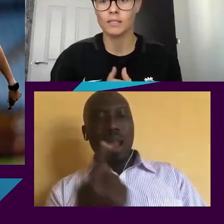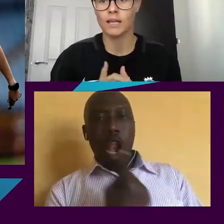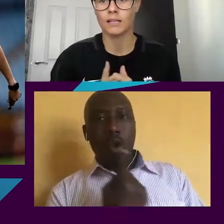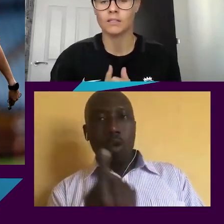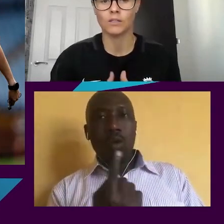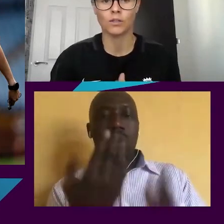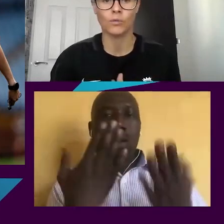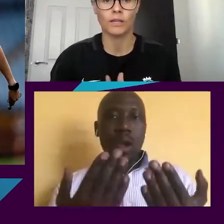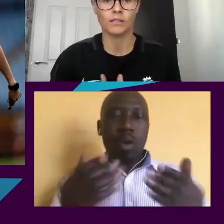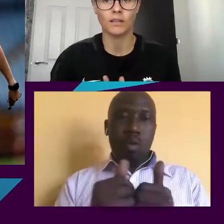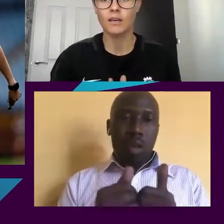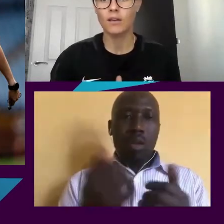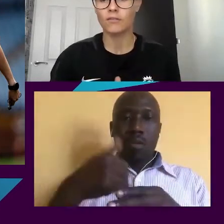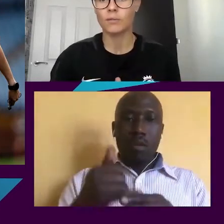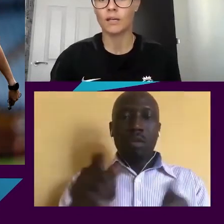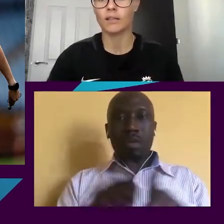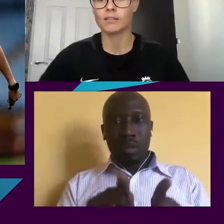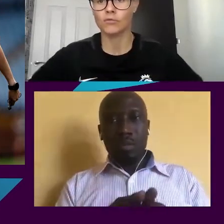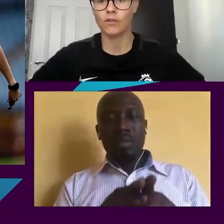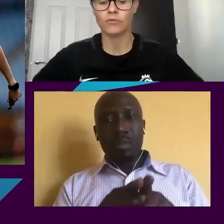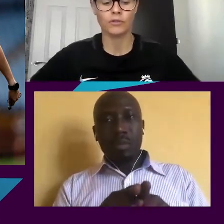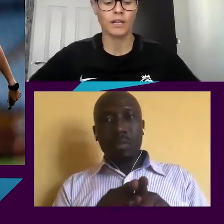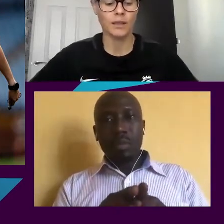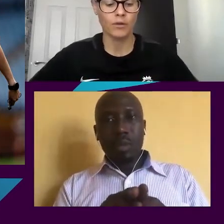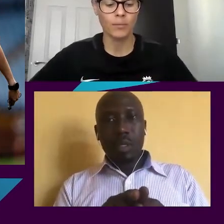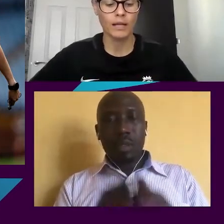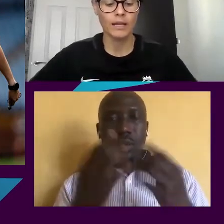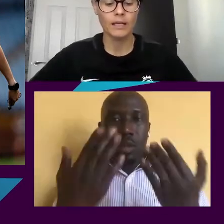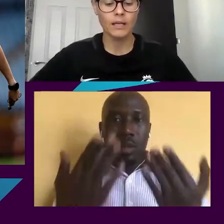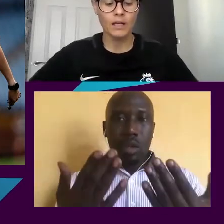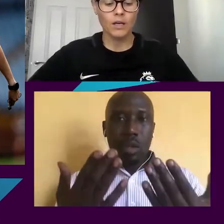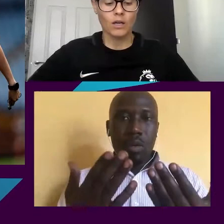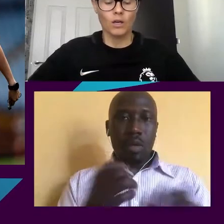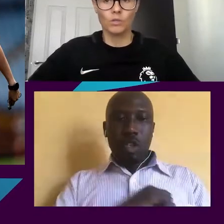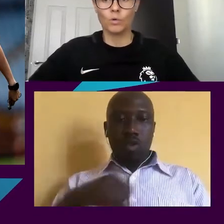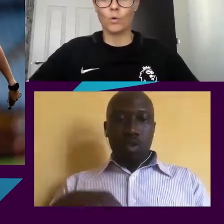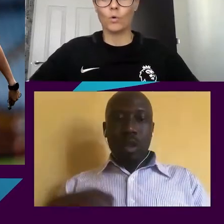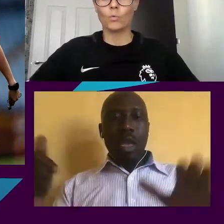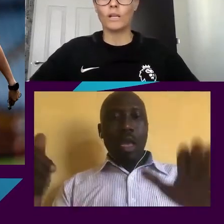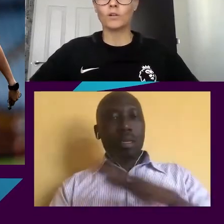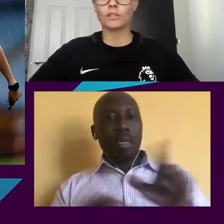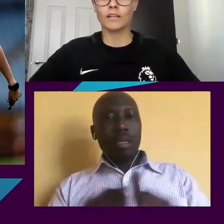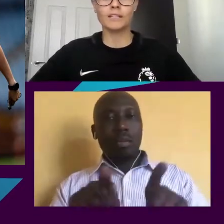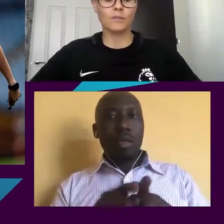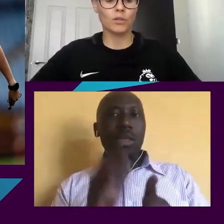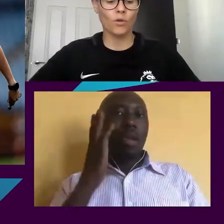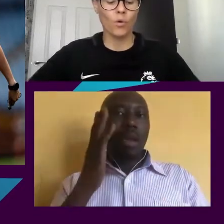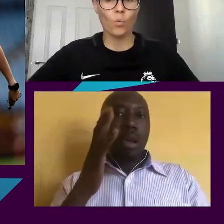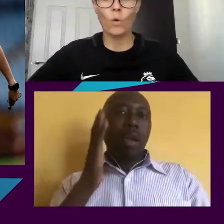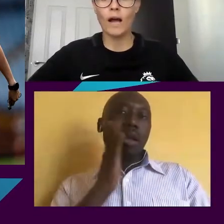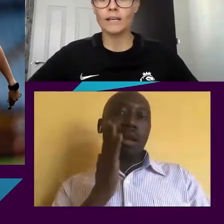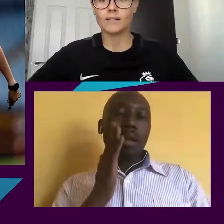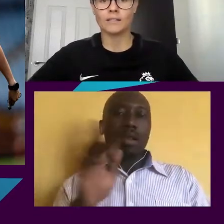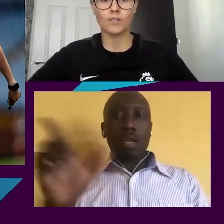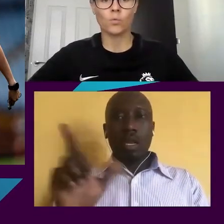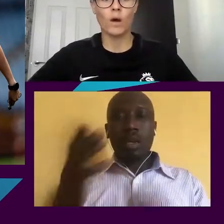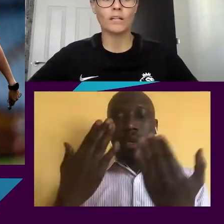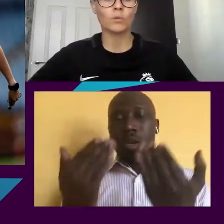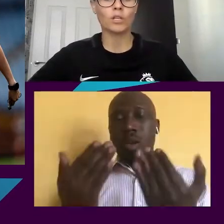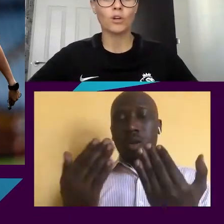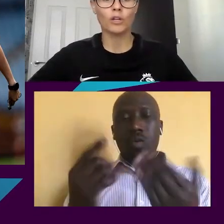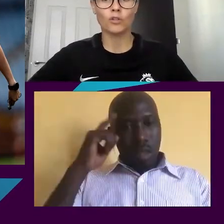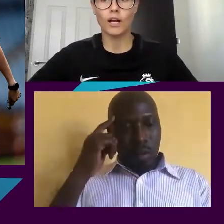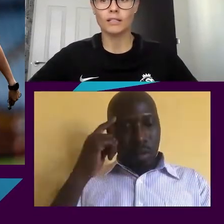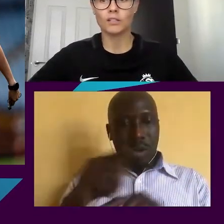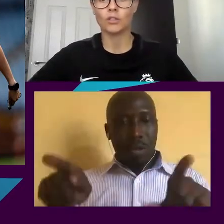one, Sean Marcellus, who is the female assistant referee in the Premier League. So we looked at this and we thought, why is this?